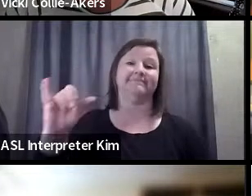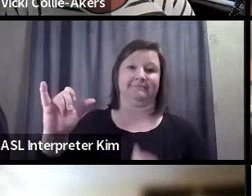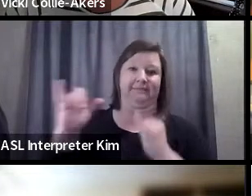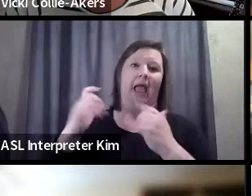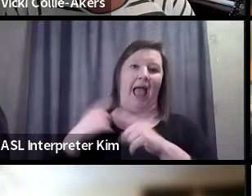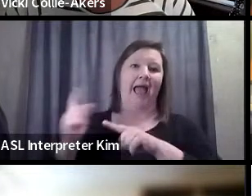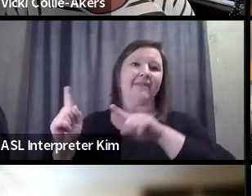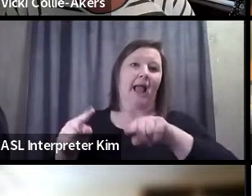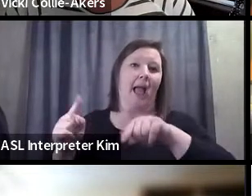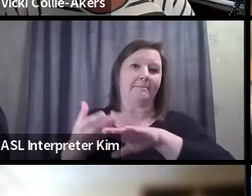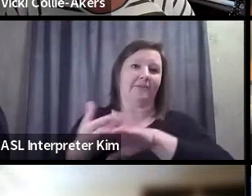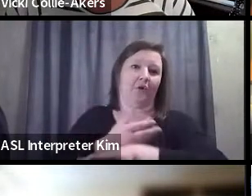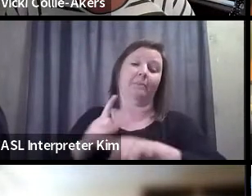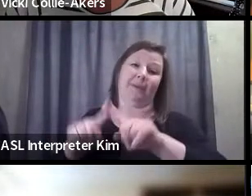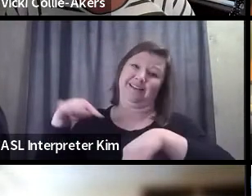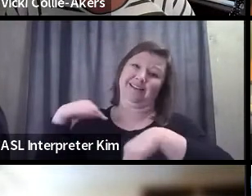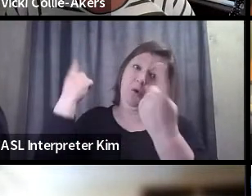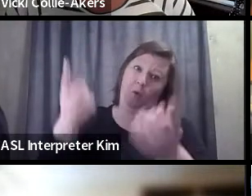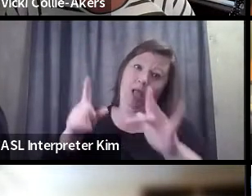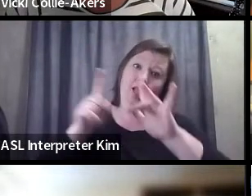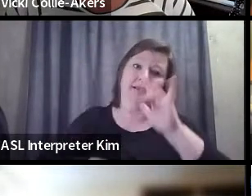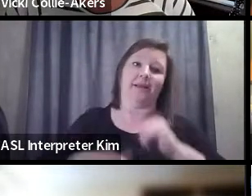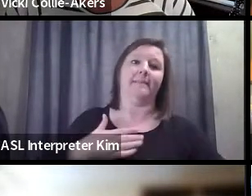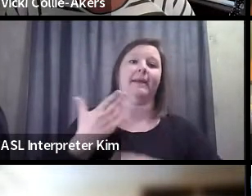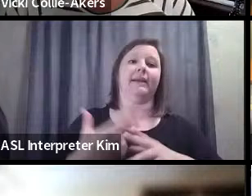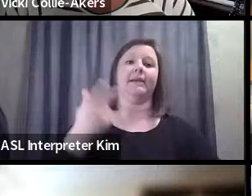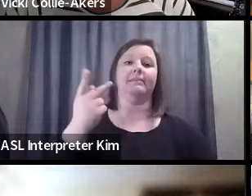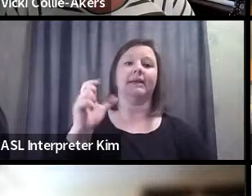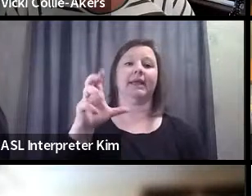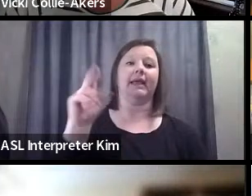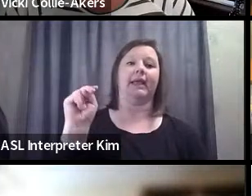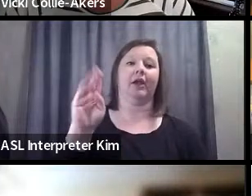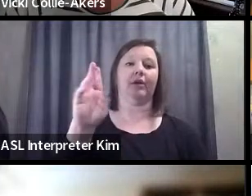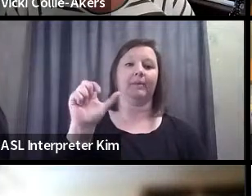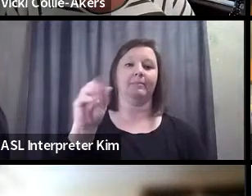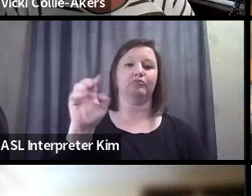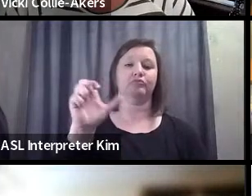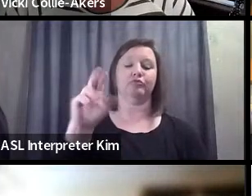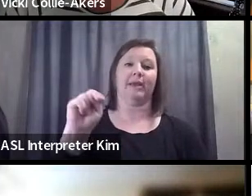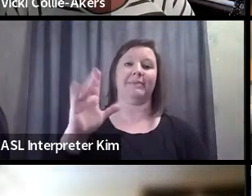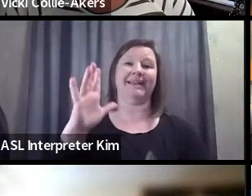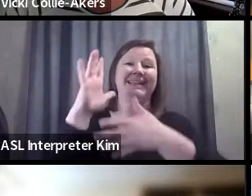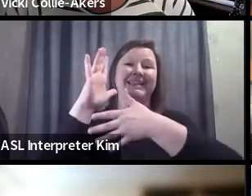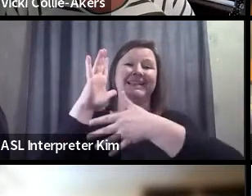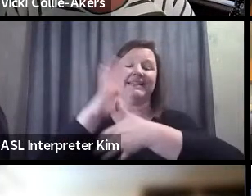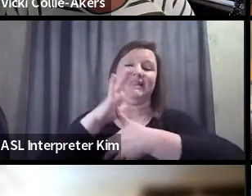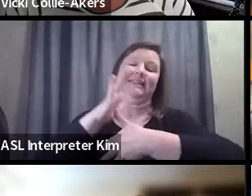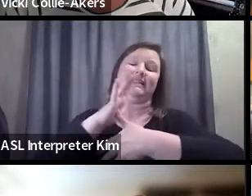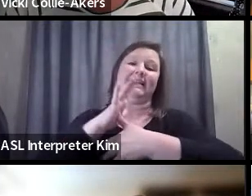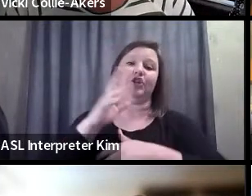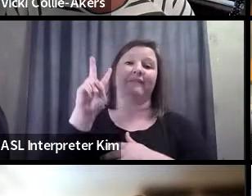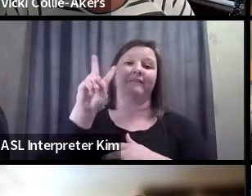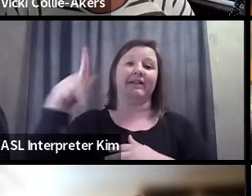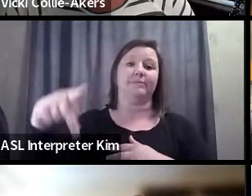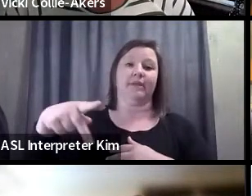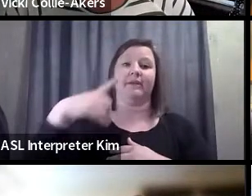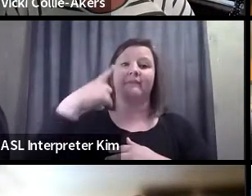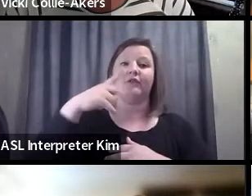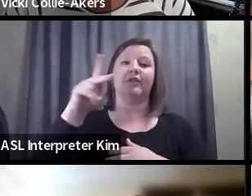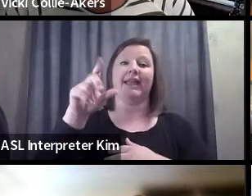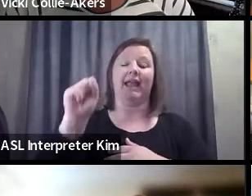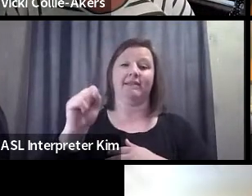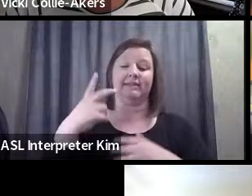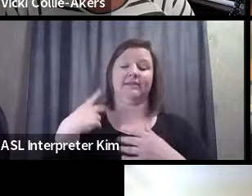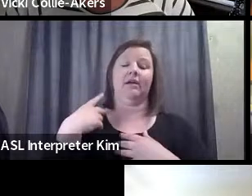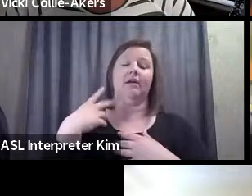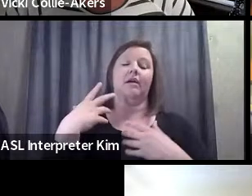in the past, but it's been a very long time. I'm Karen Brayman, Senior Vice President for Clinical and Strategic Initiatives with the Kansas Hospital Association. I